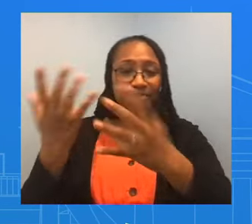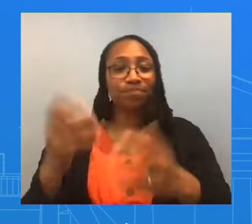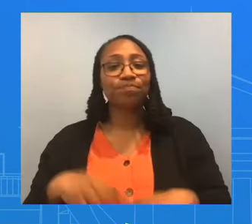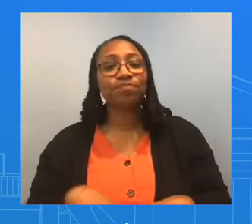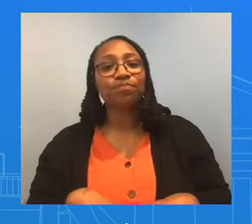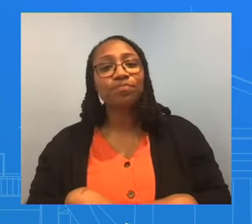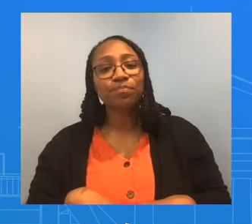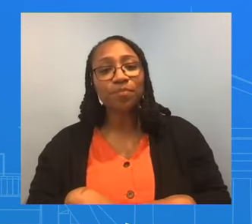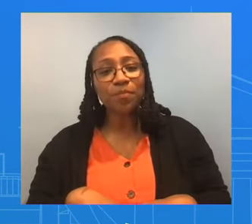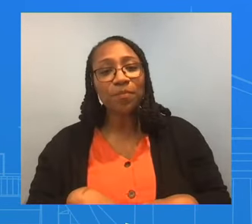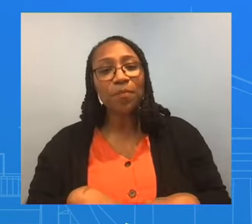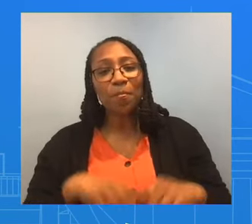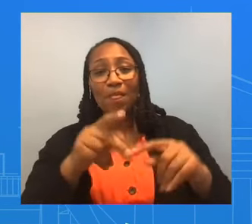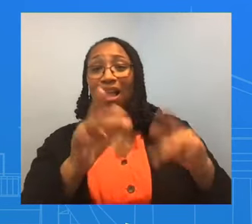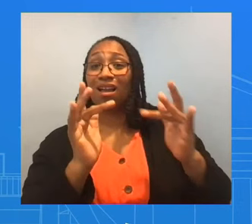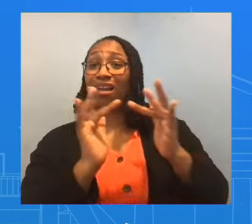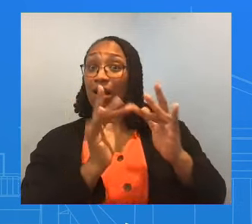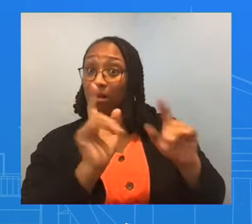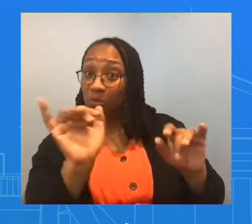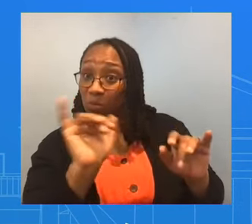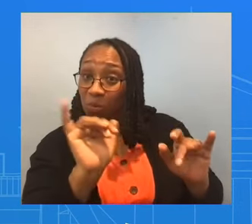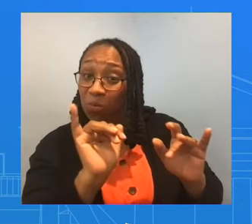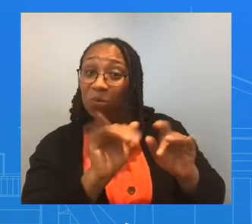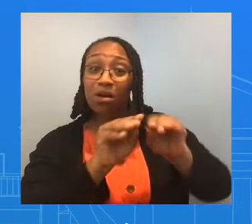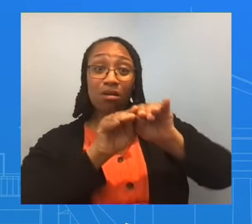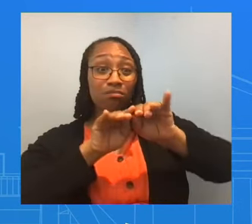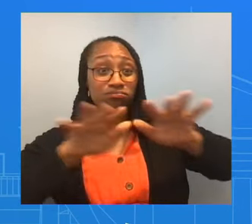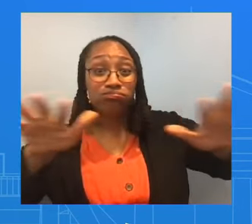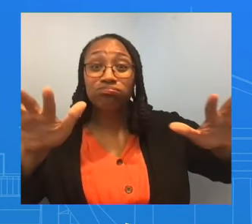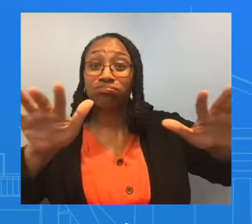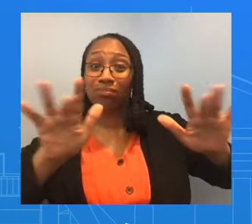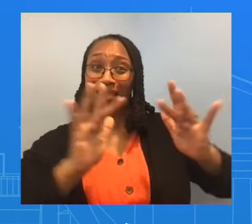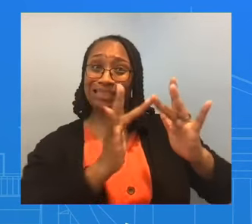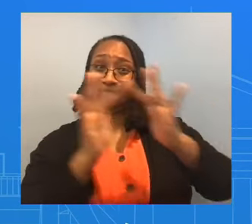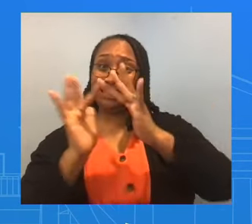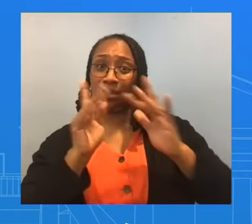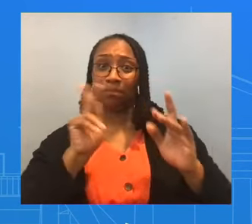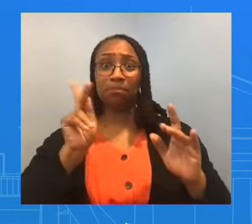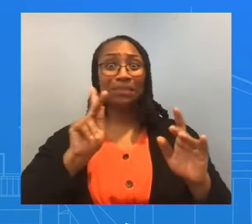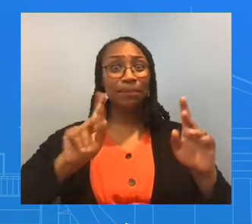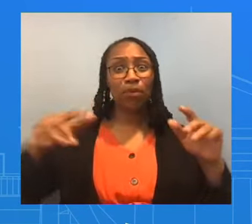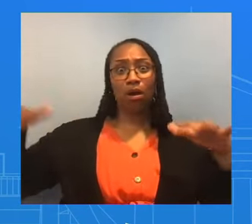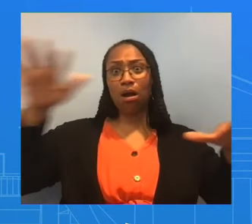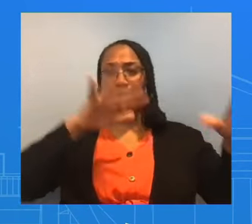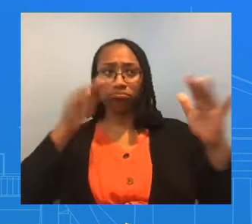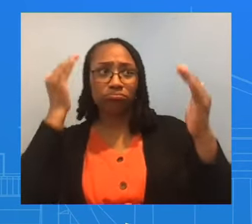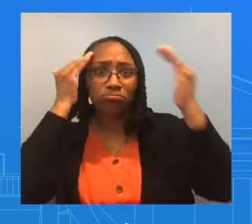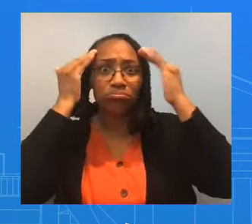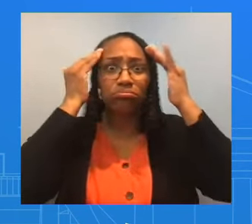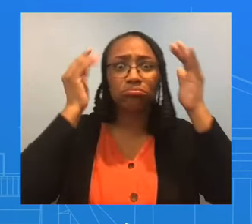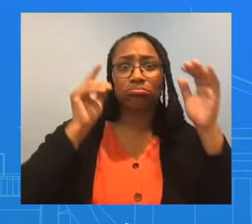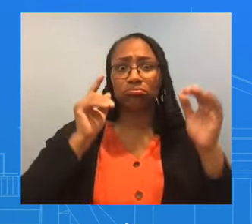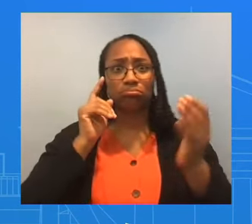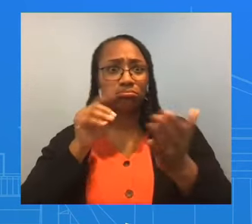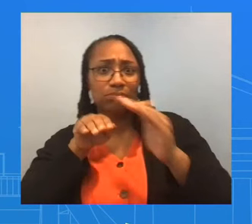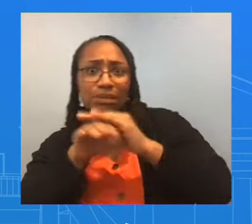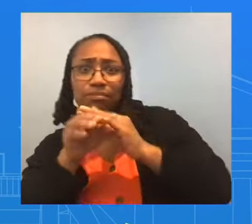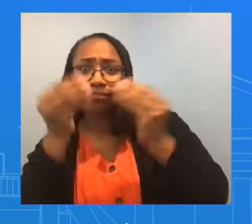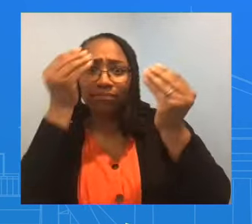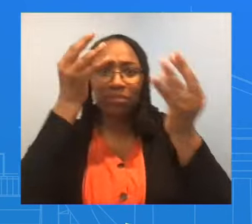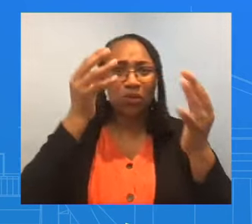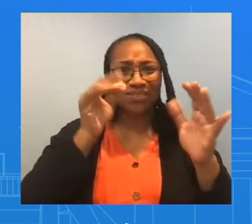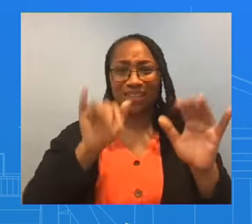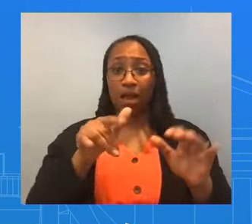So With that law, I think that that we can hopefully be in a place where